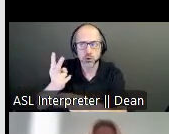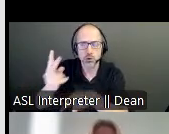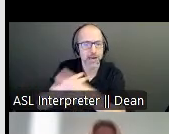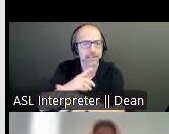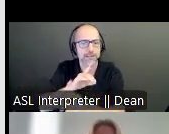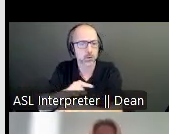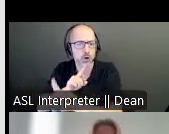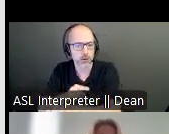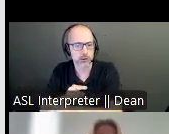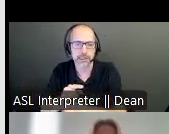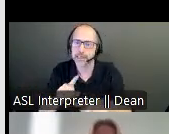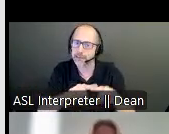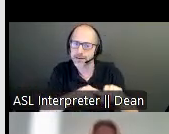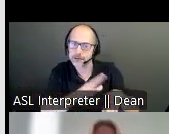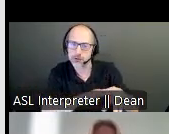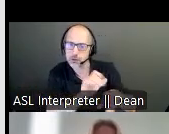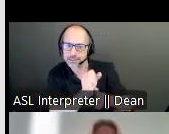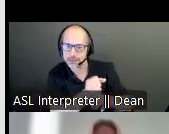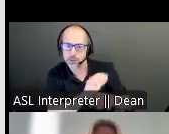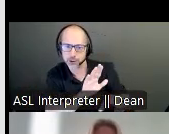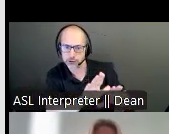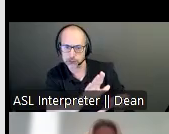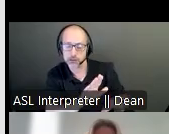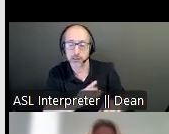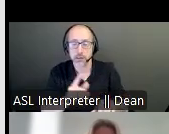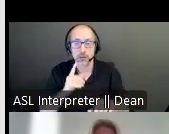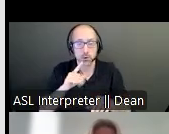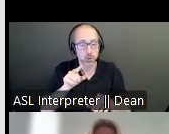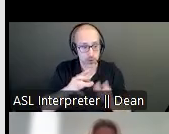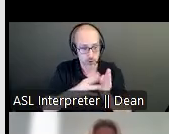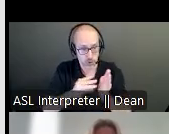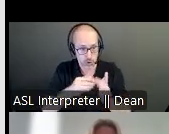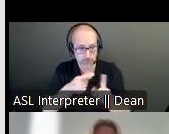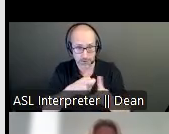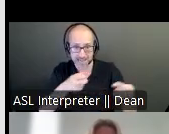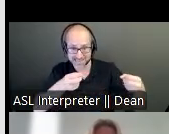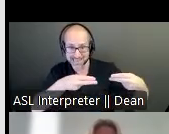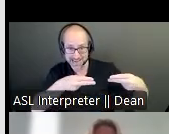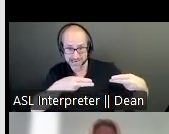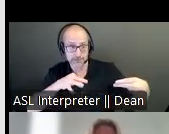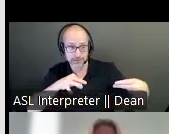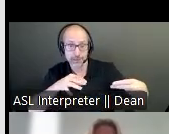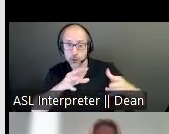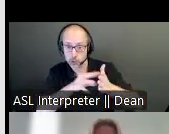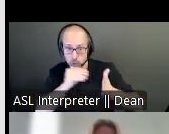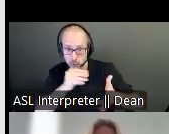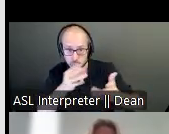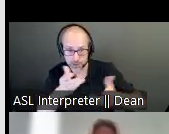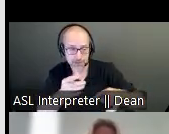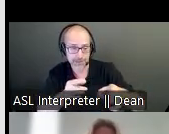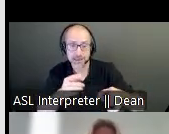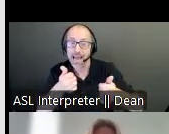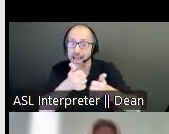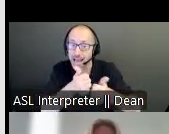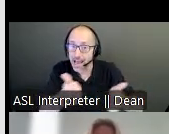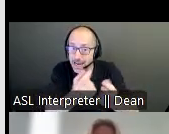situation. What I want you to take away from this particular slide is that anyone can apply for these